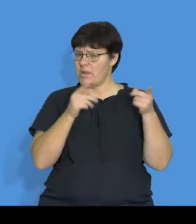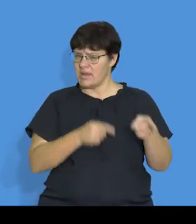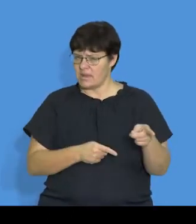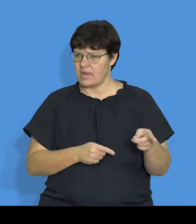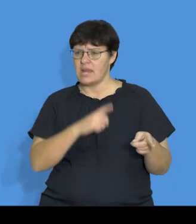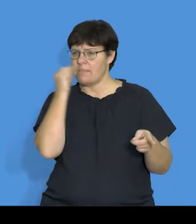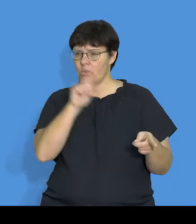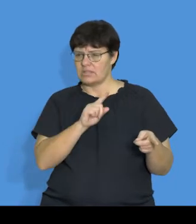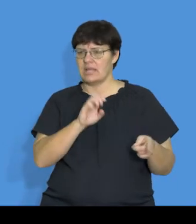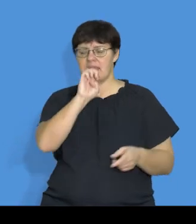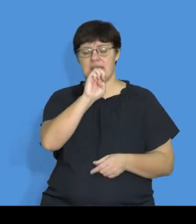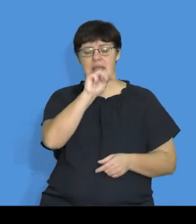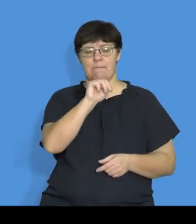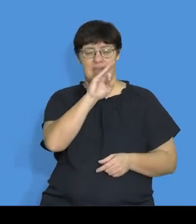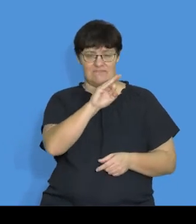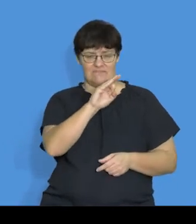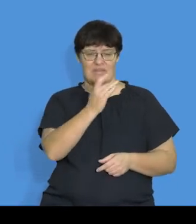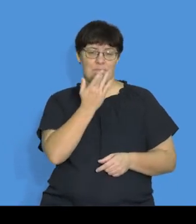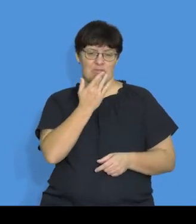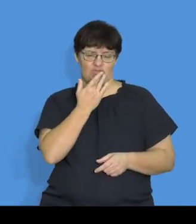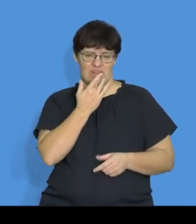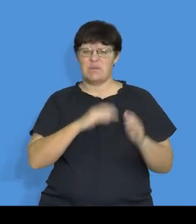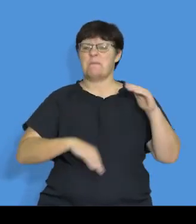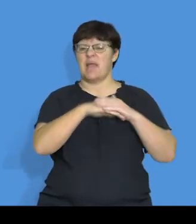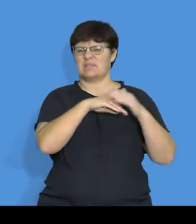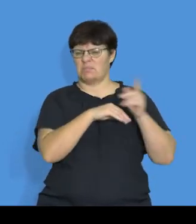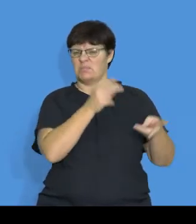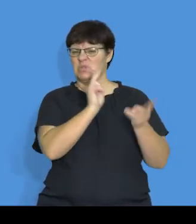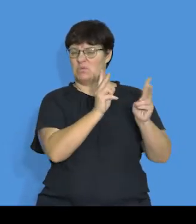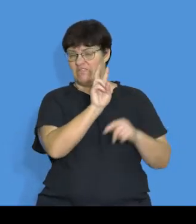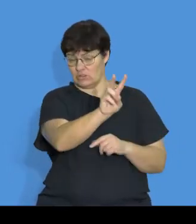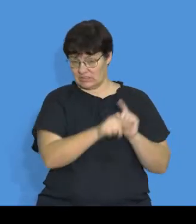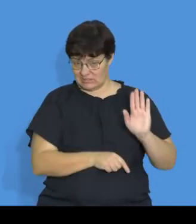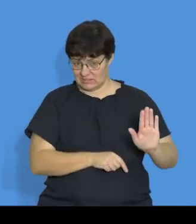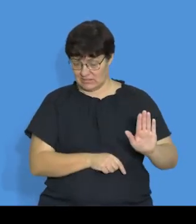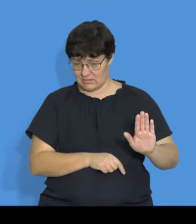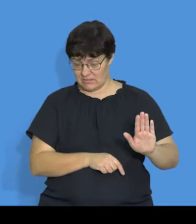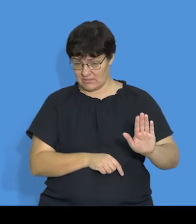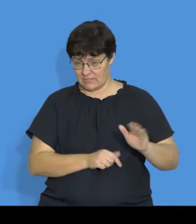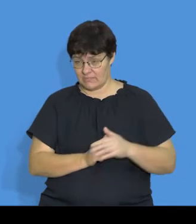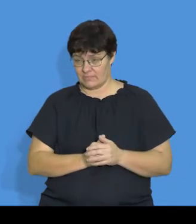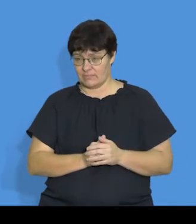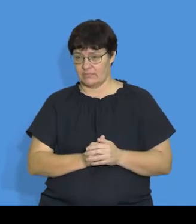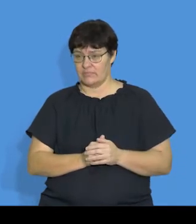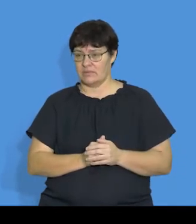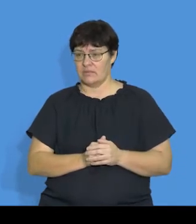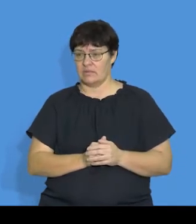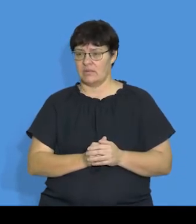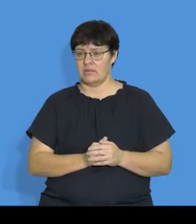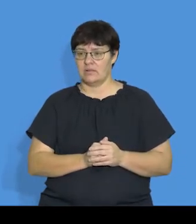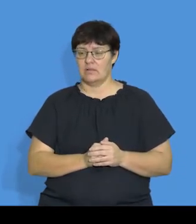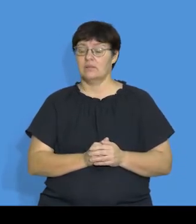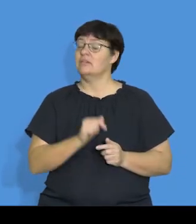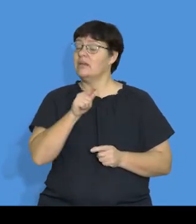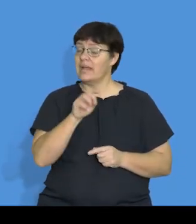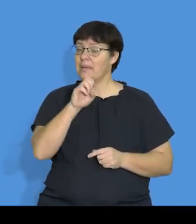called the EMF of the battery. This was the 12 volts in this case that we managed to record. So the EMF of the battery